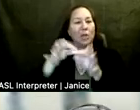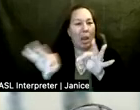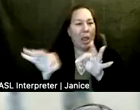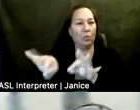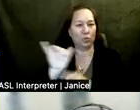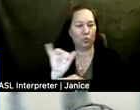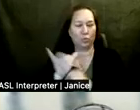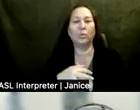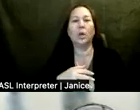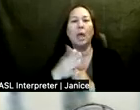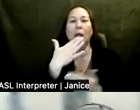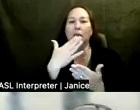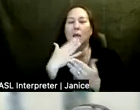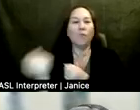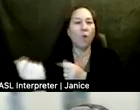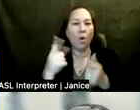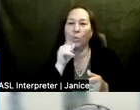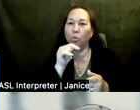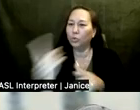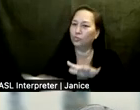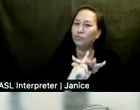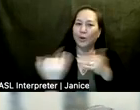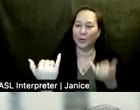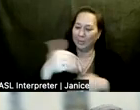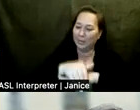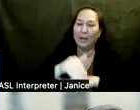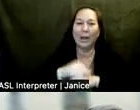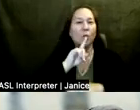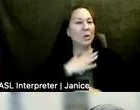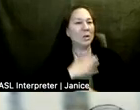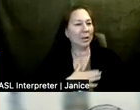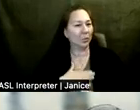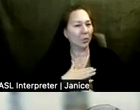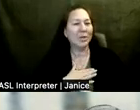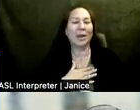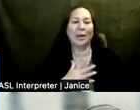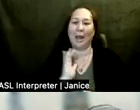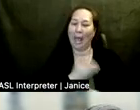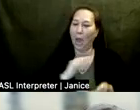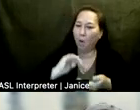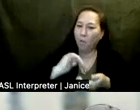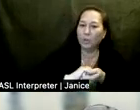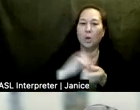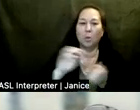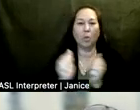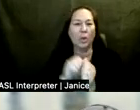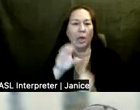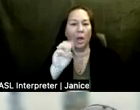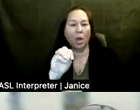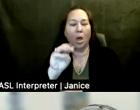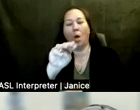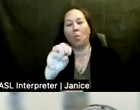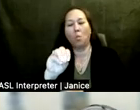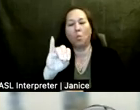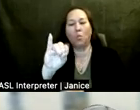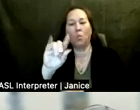in attendance tonight. I really appreciate again our partnership with Moya and the worker centers. Thank